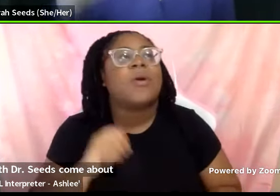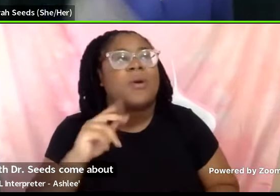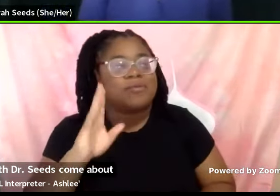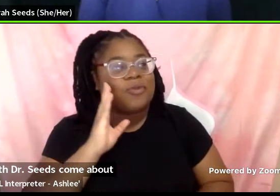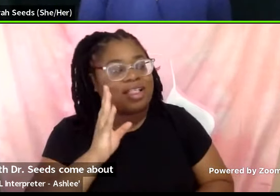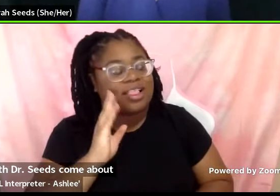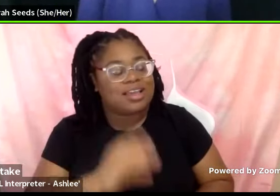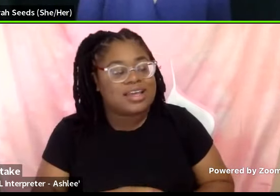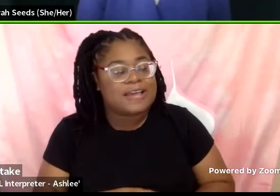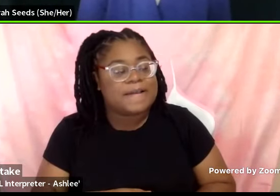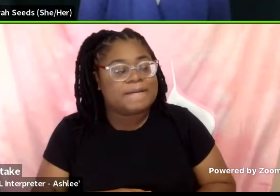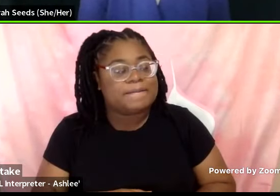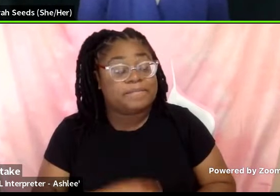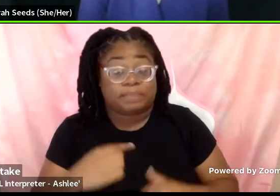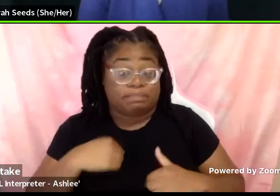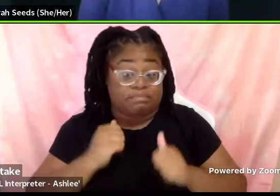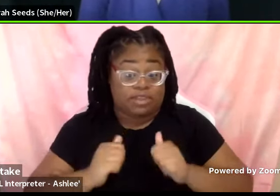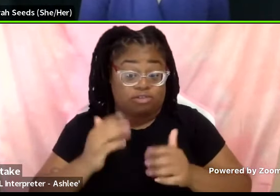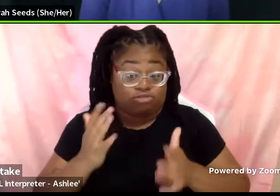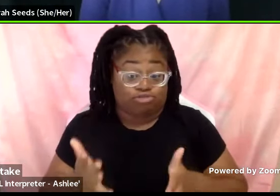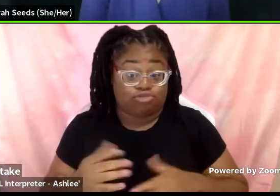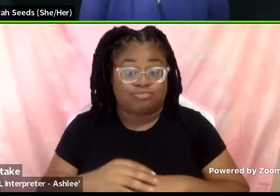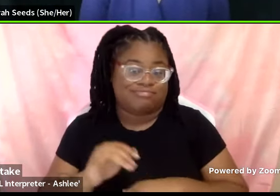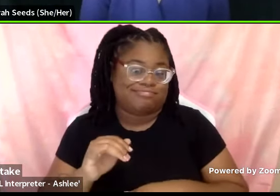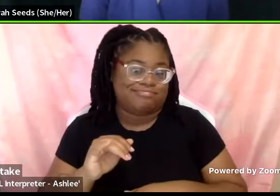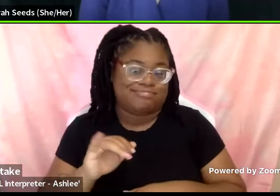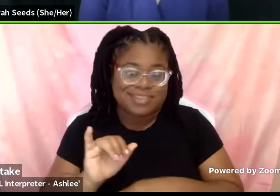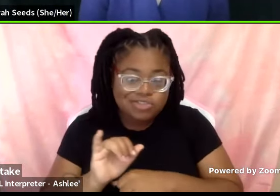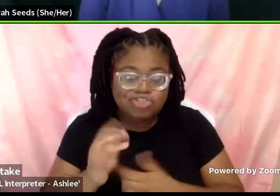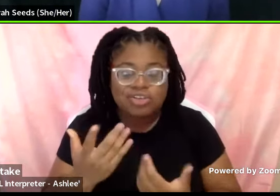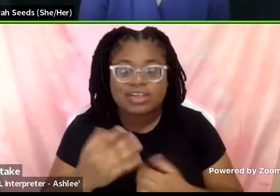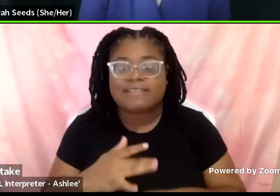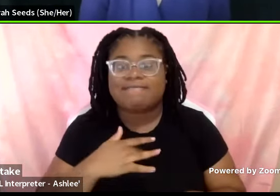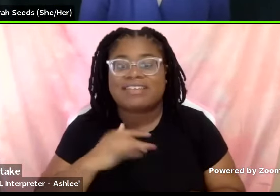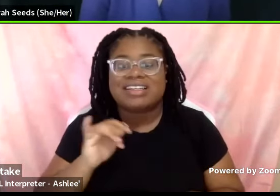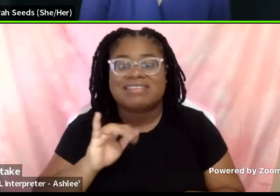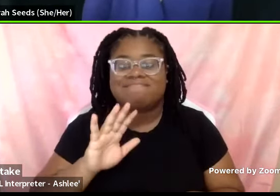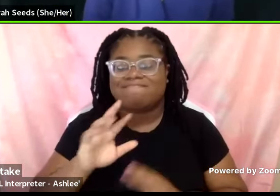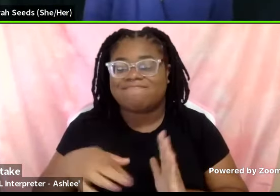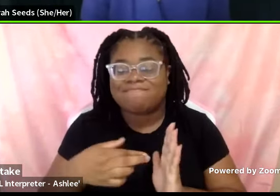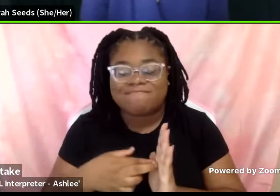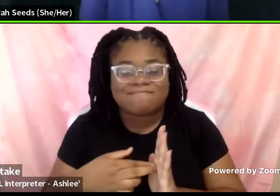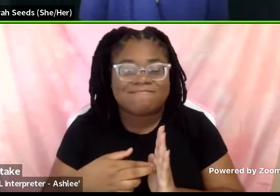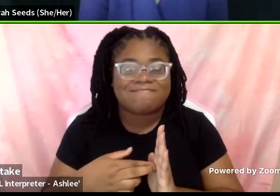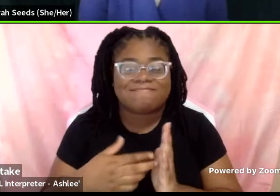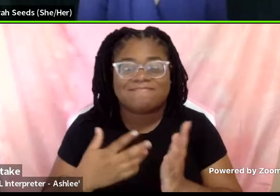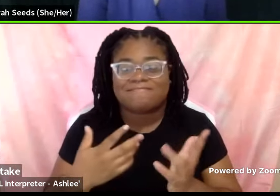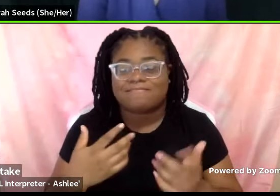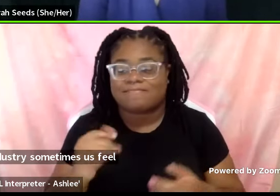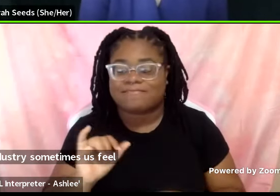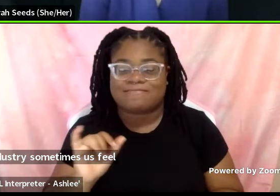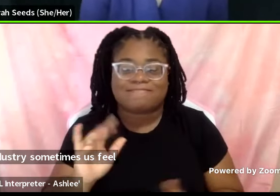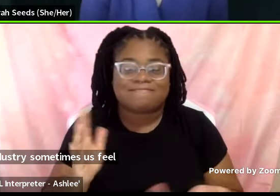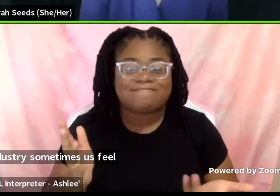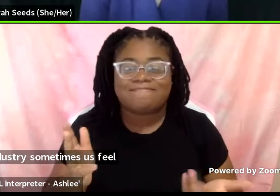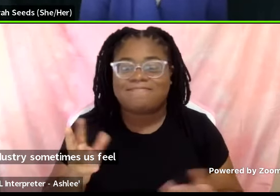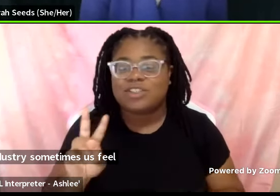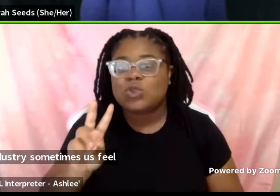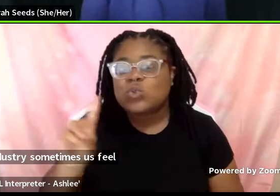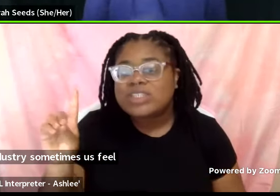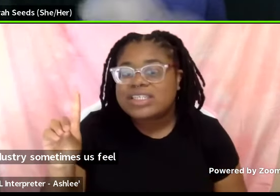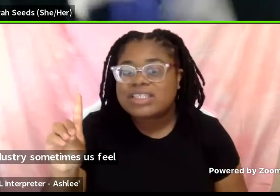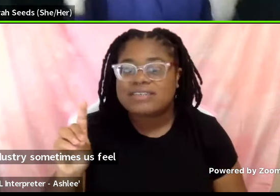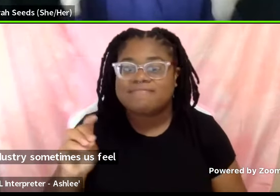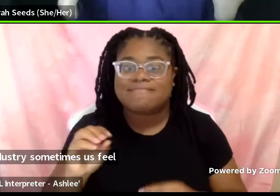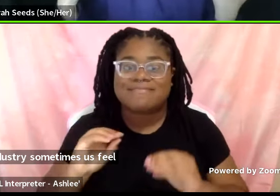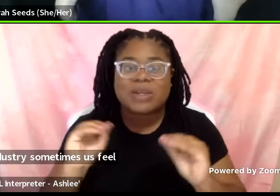As an actor in this industry, sometimes you feel like the roles that you're getting are 2-dimensional, or the offerings aren't there, or